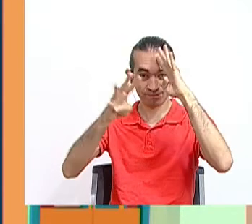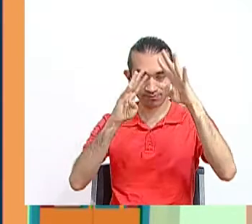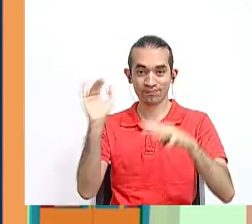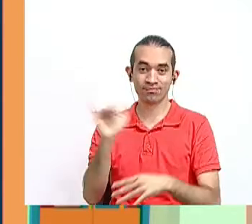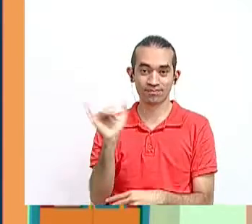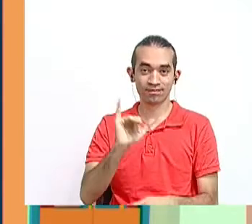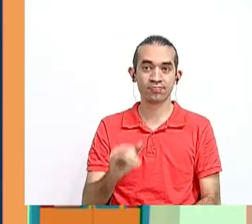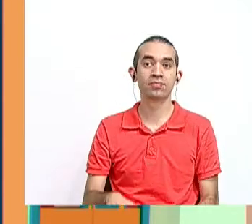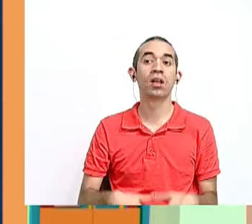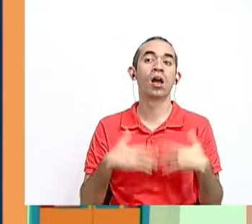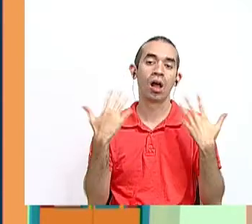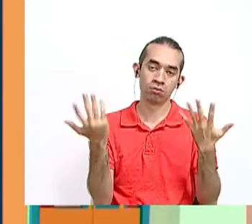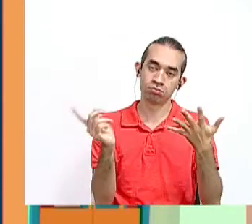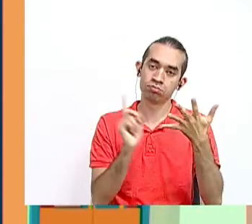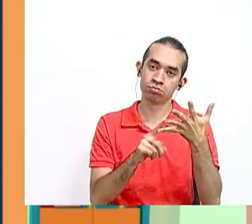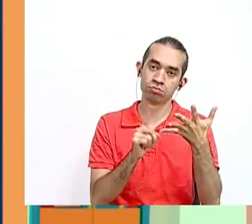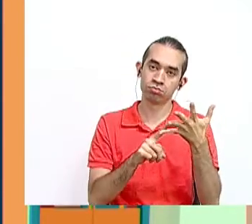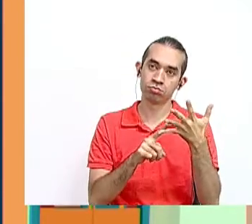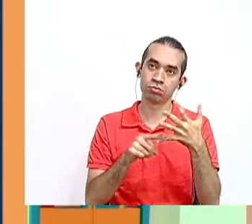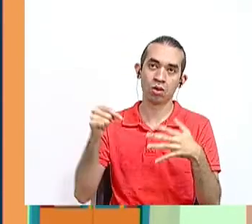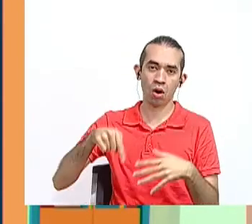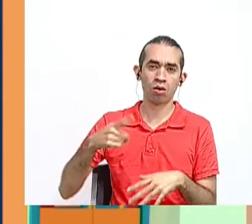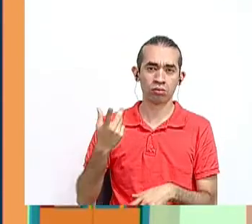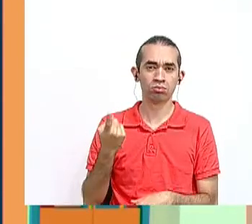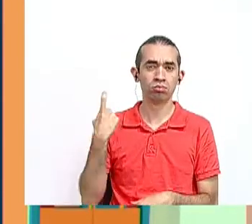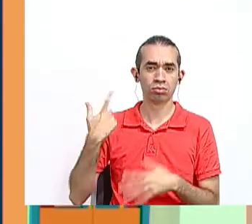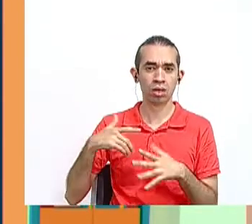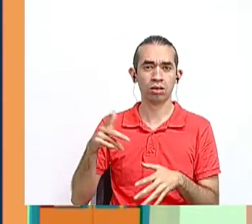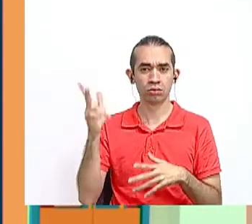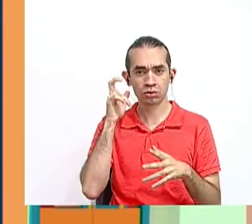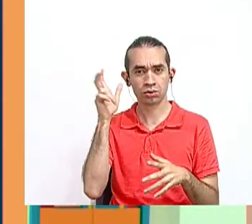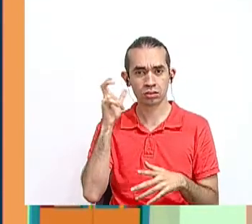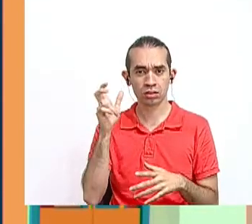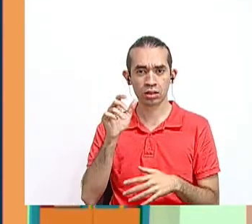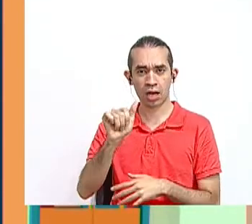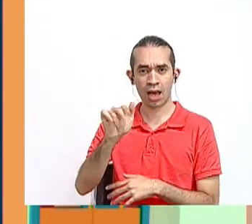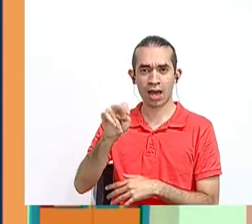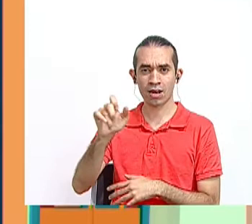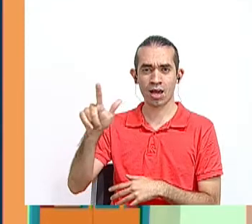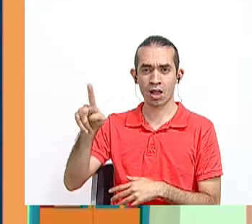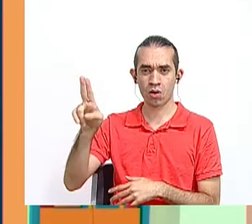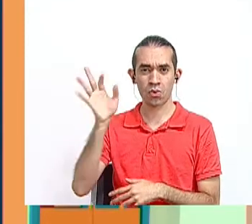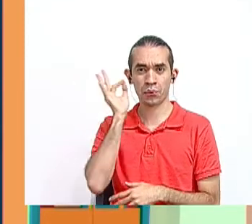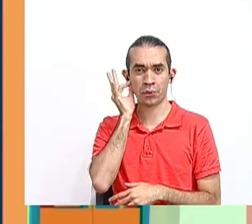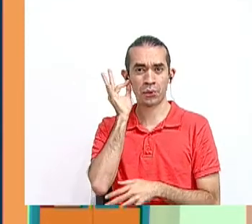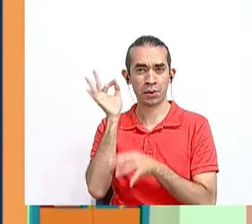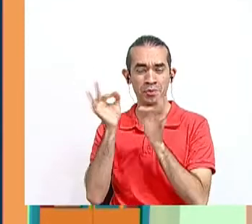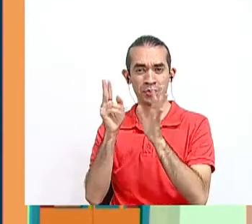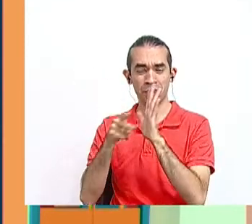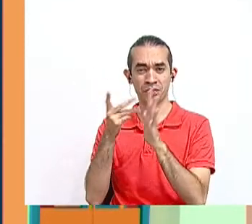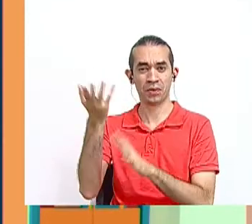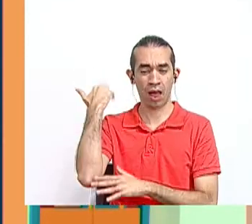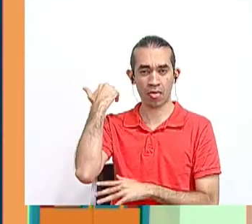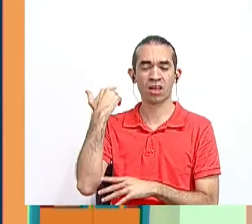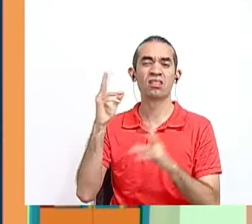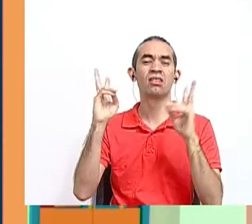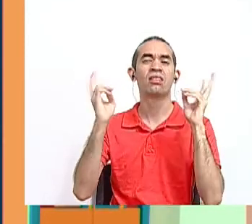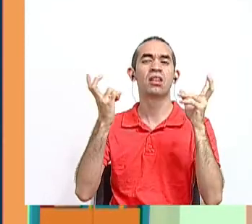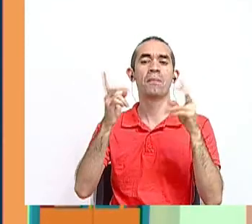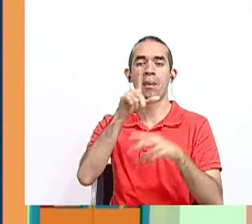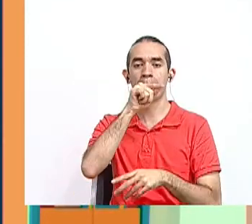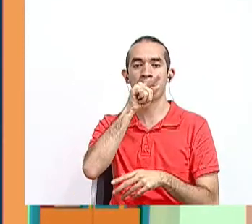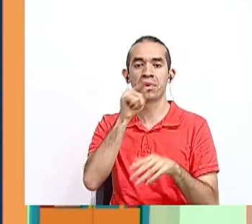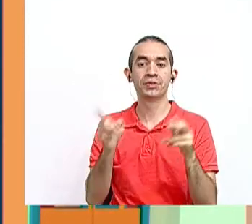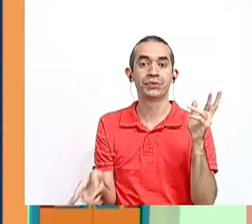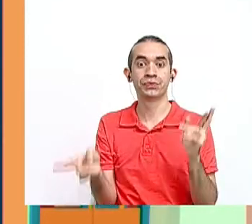well. And also today, you actually heard Analu talking about robot birds in our previous lesson. So what do